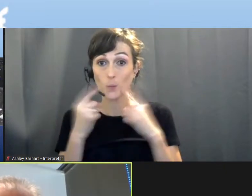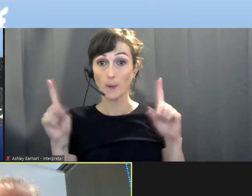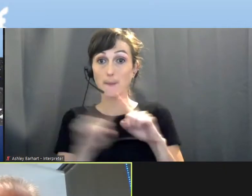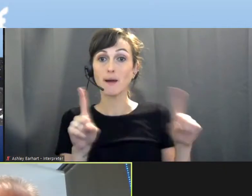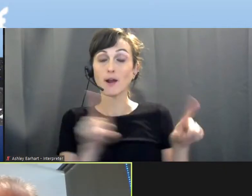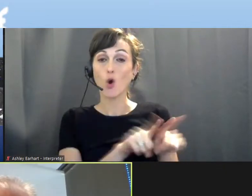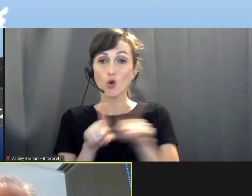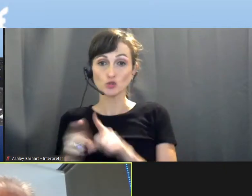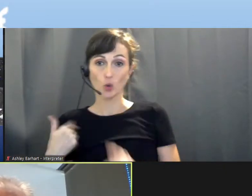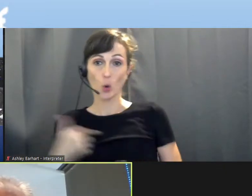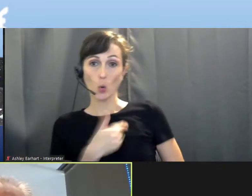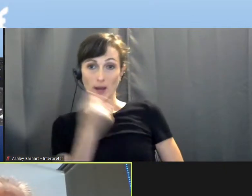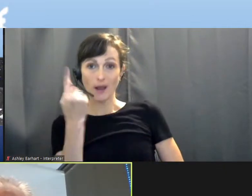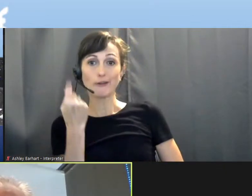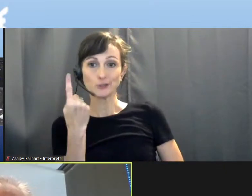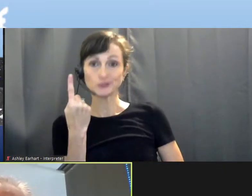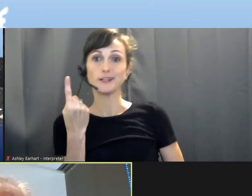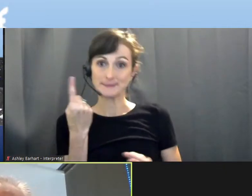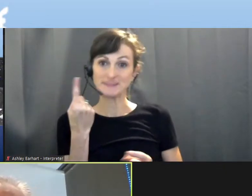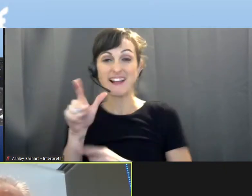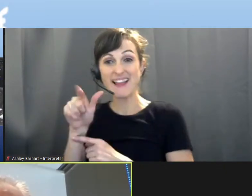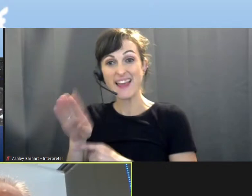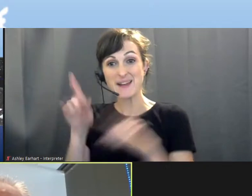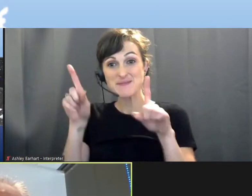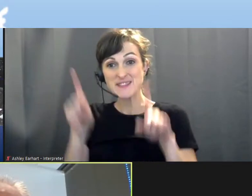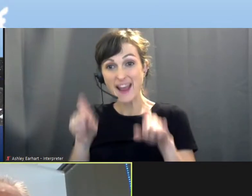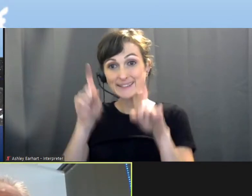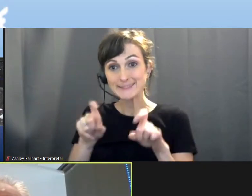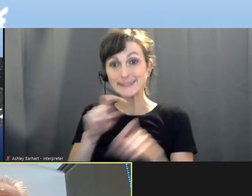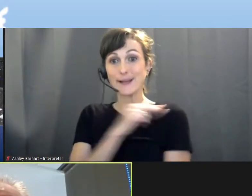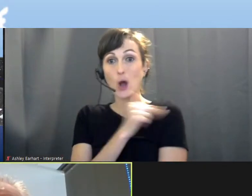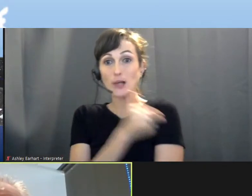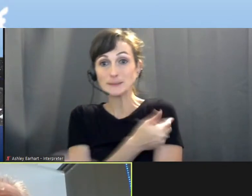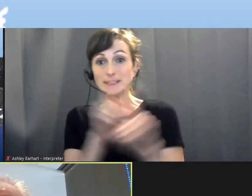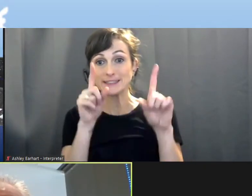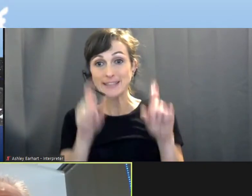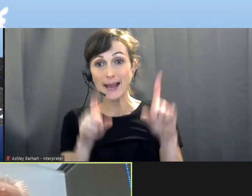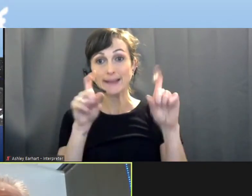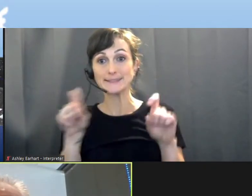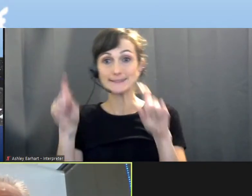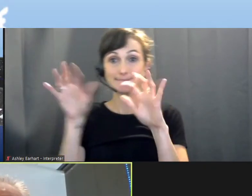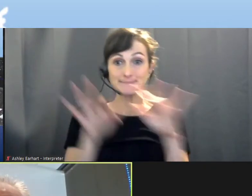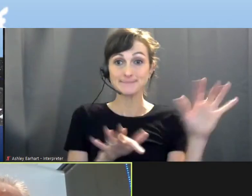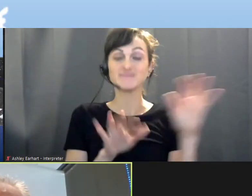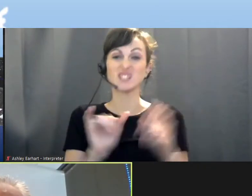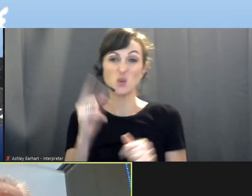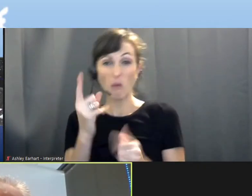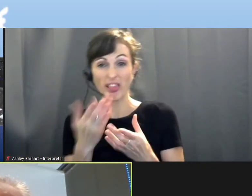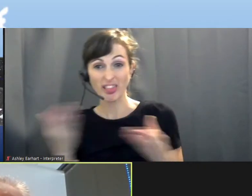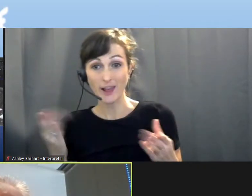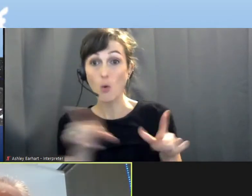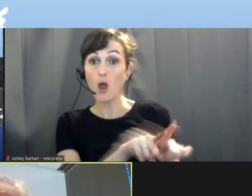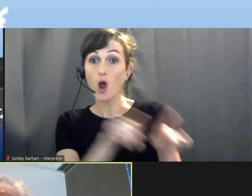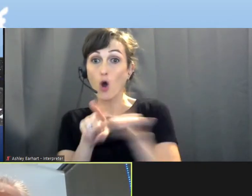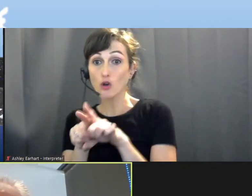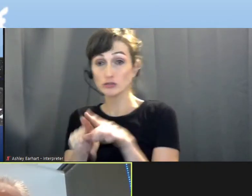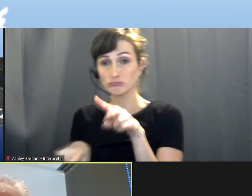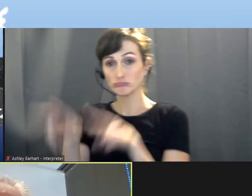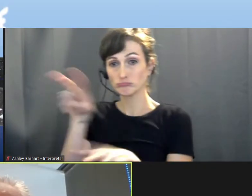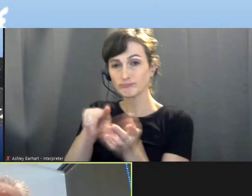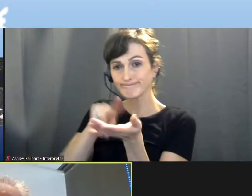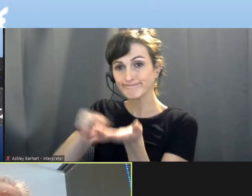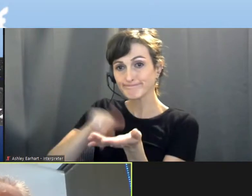also understand too that lab testing and hospital testing is one thing. We also look at real